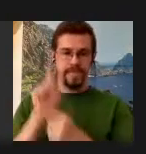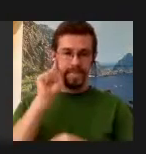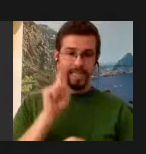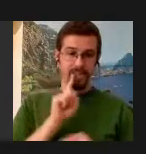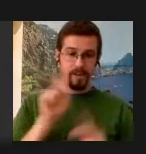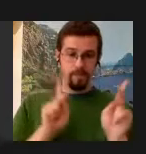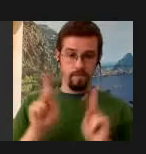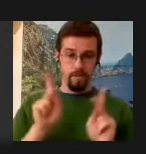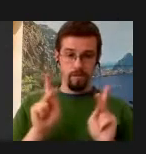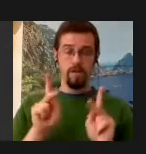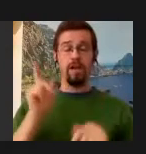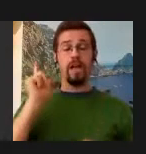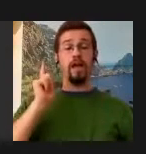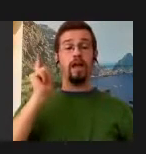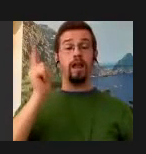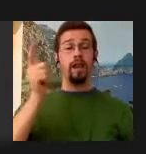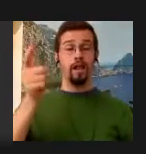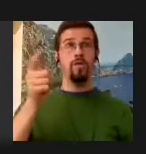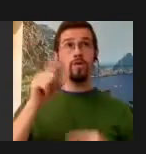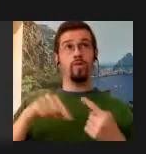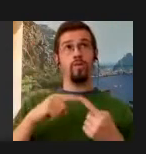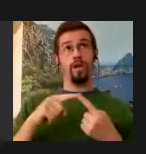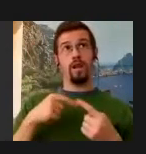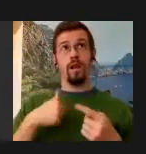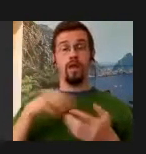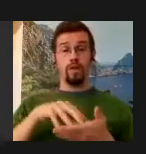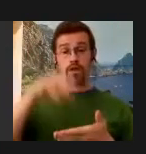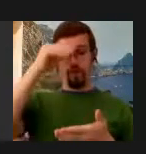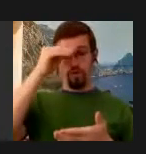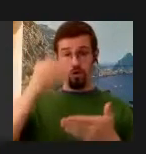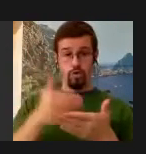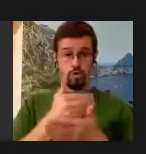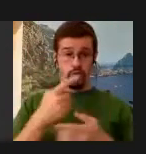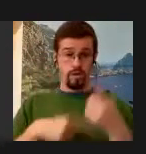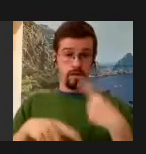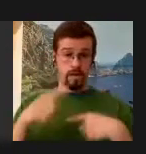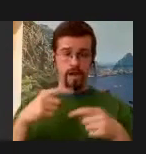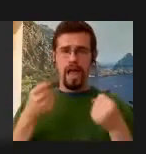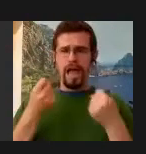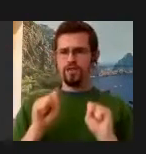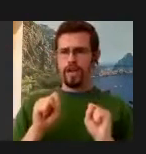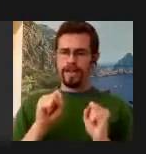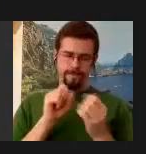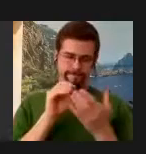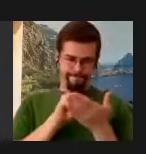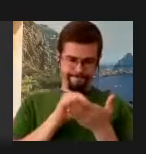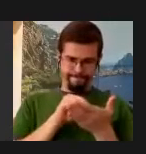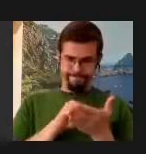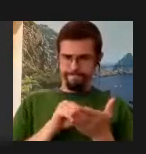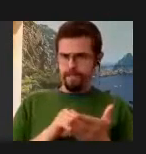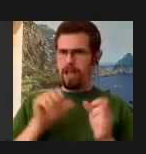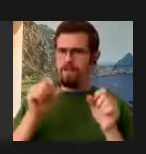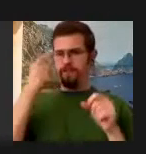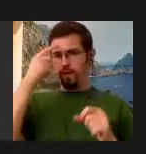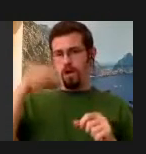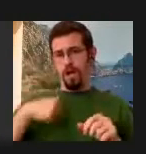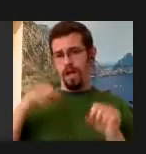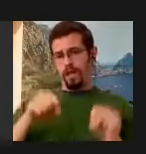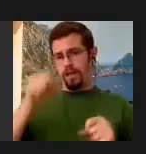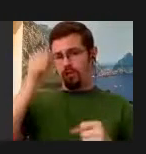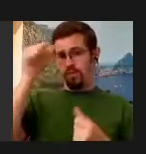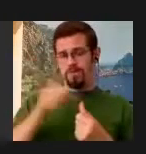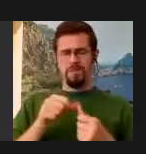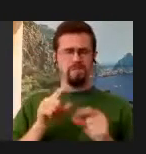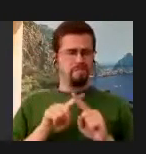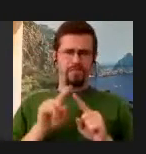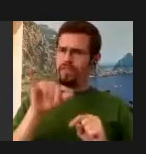on, when I was learning these signs, I tried like to write them down so that I can remember them. But that was